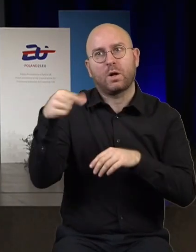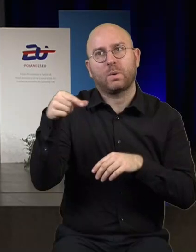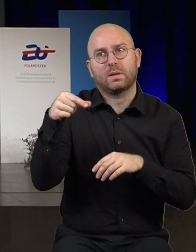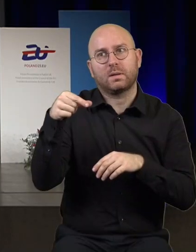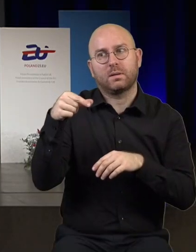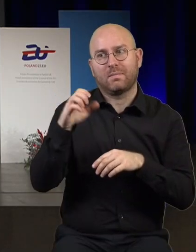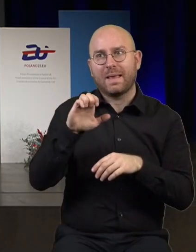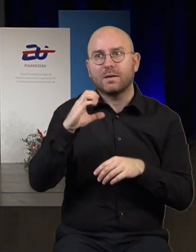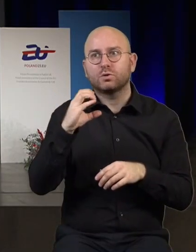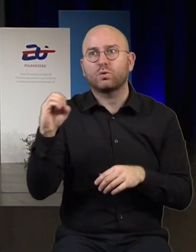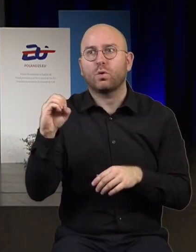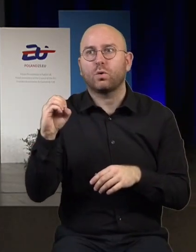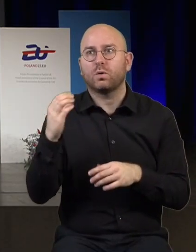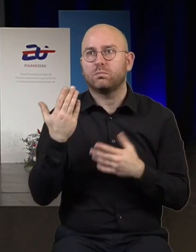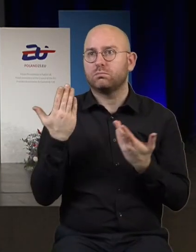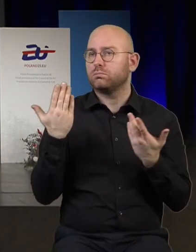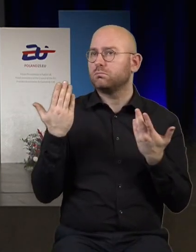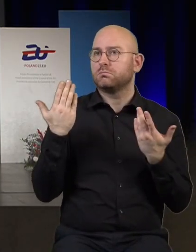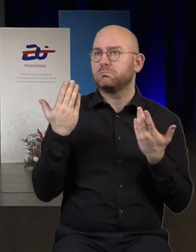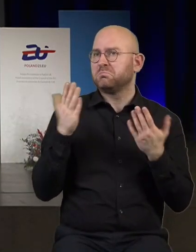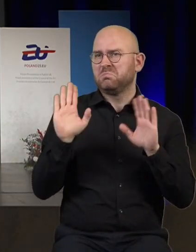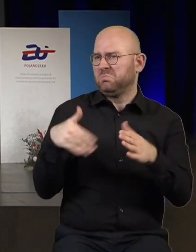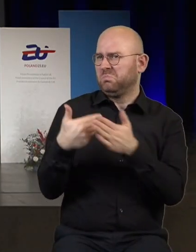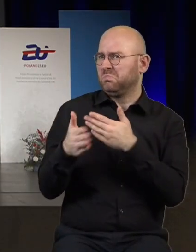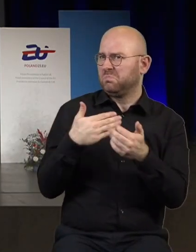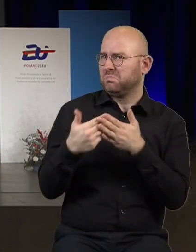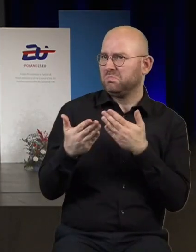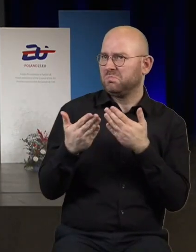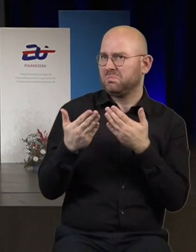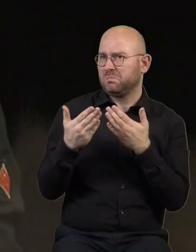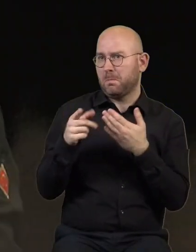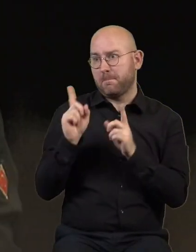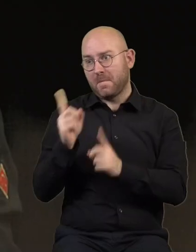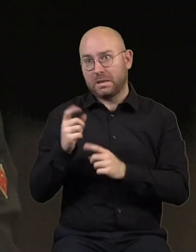Of course it does. Of course it does.